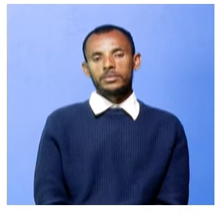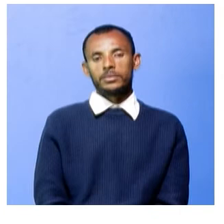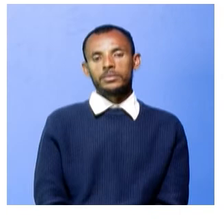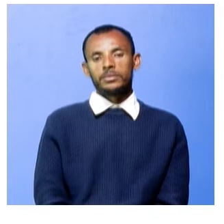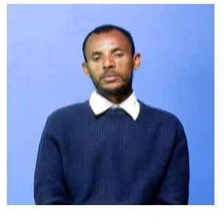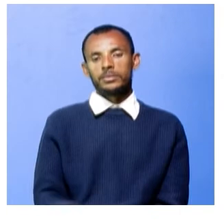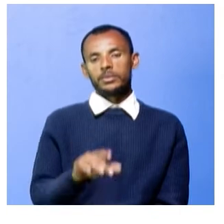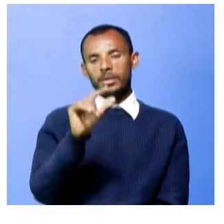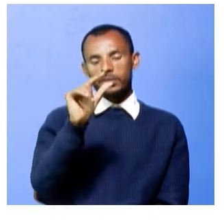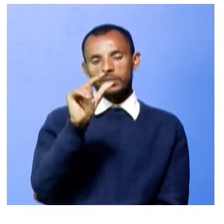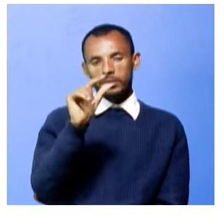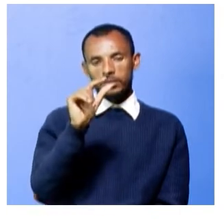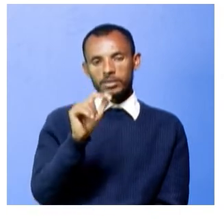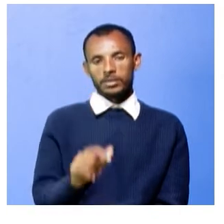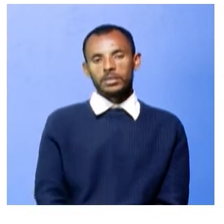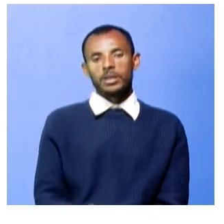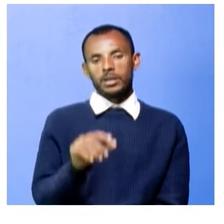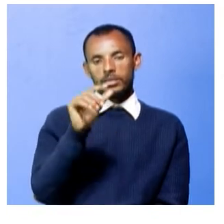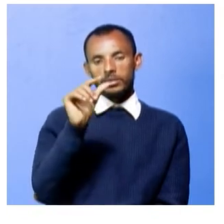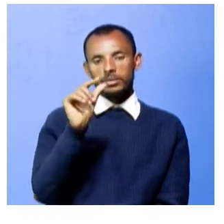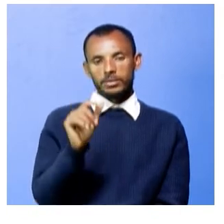at least